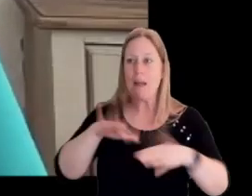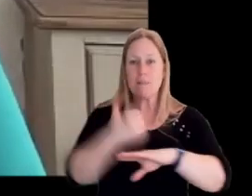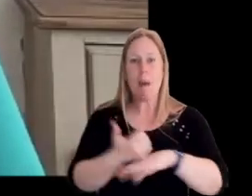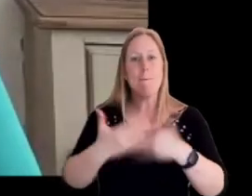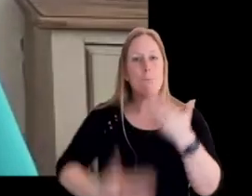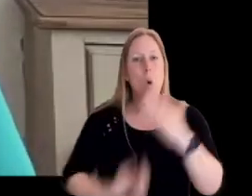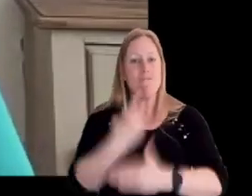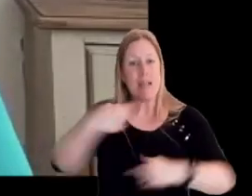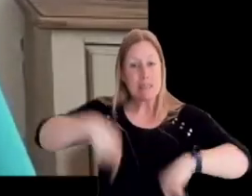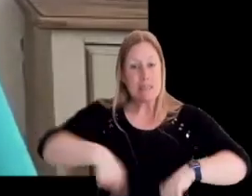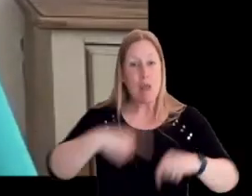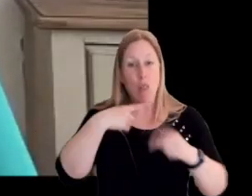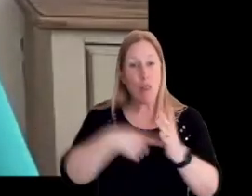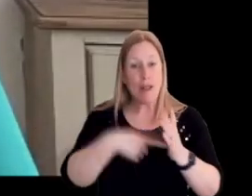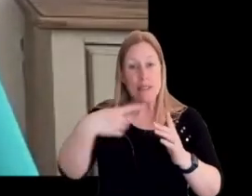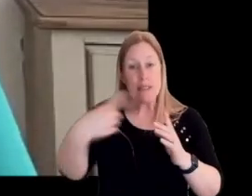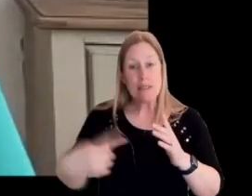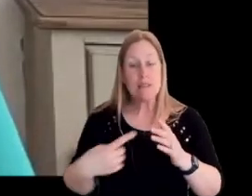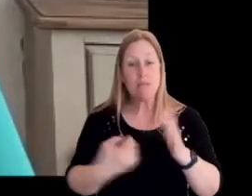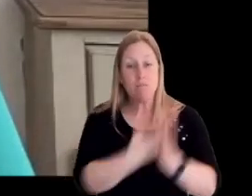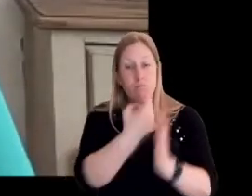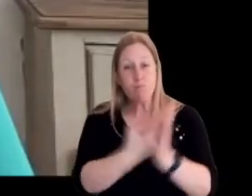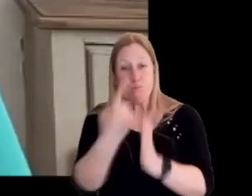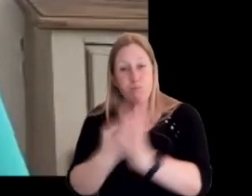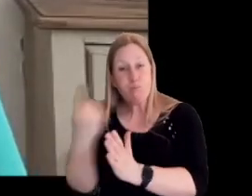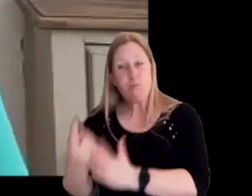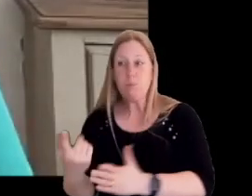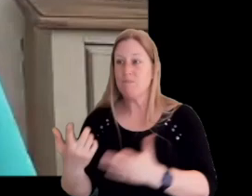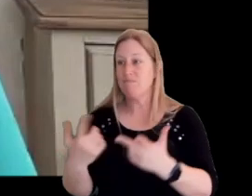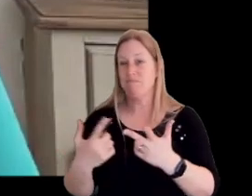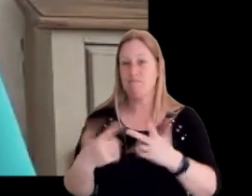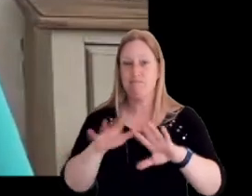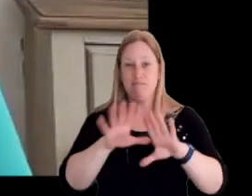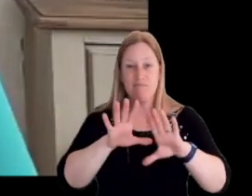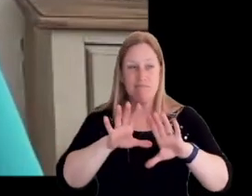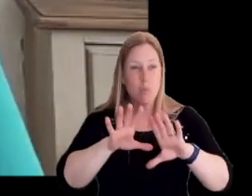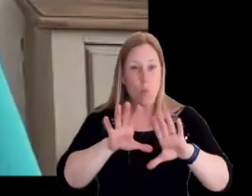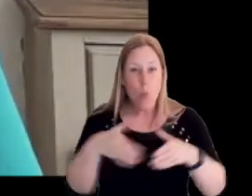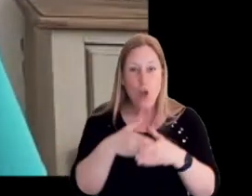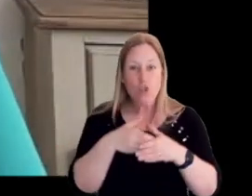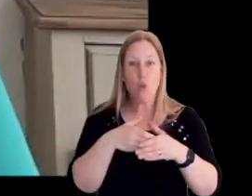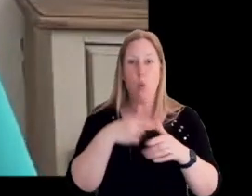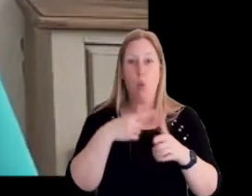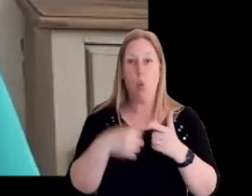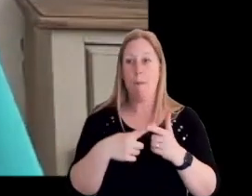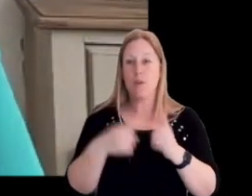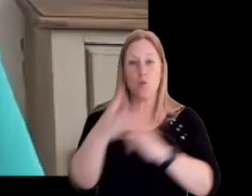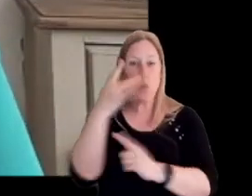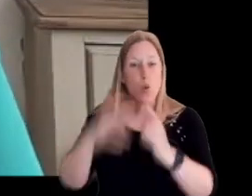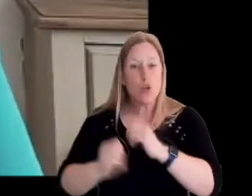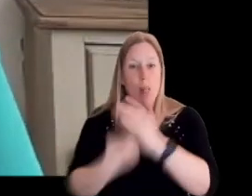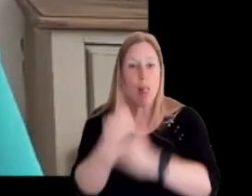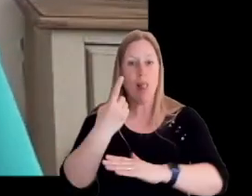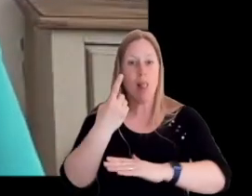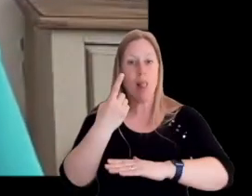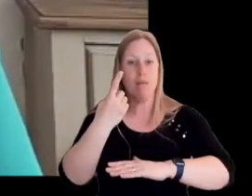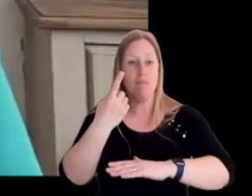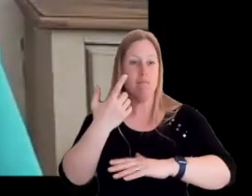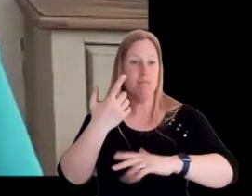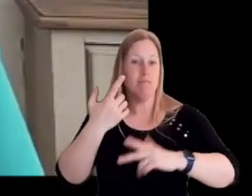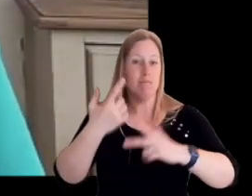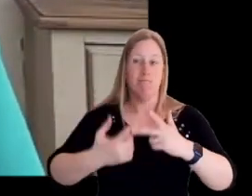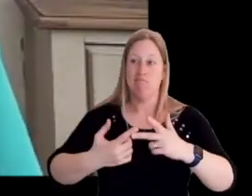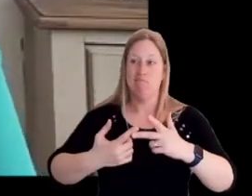to Thanet in terms of like creative workshops and social events